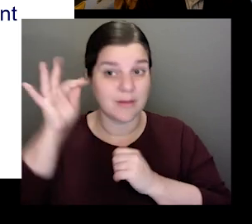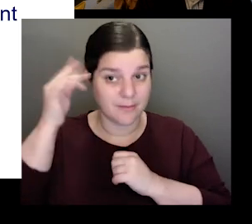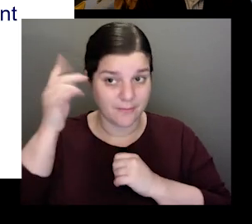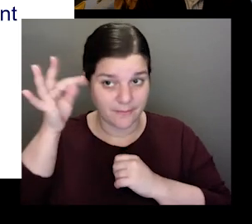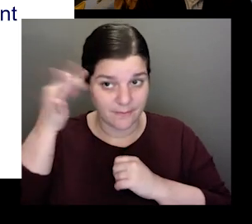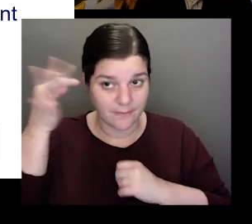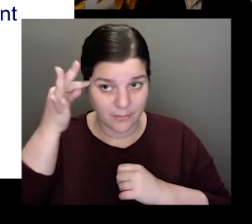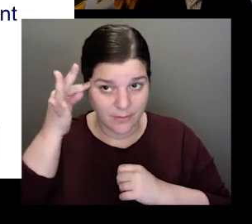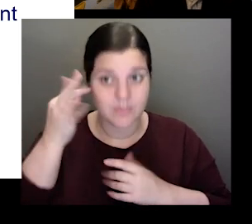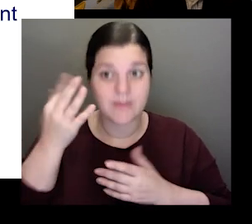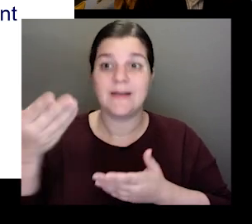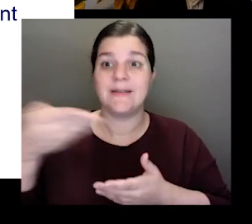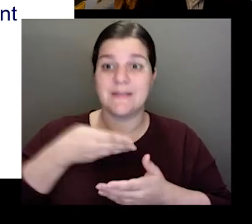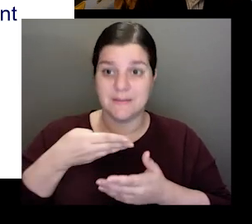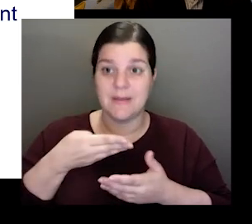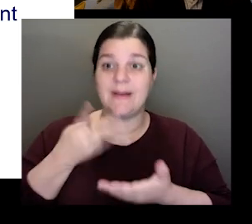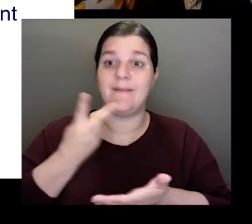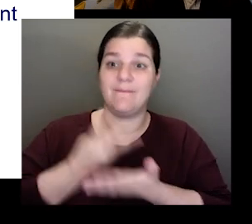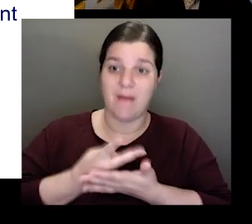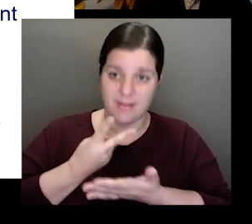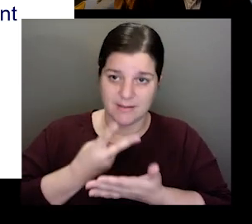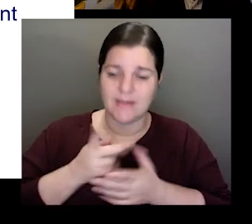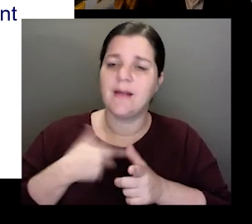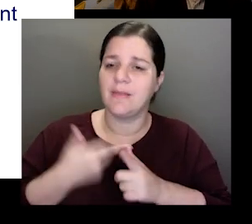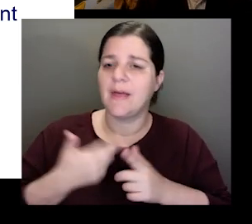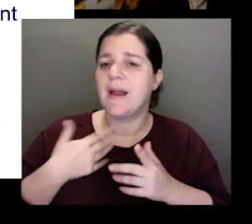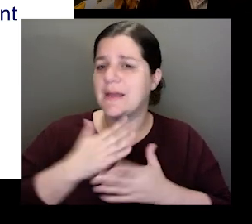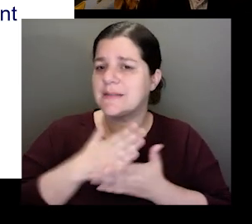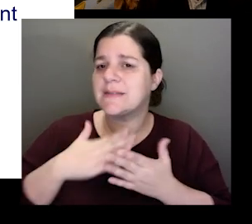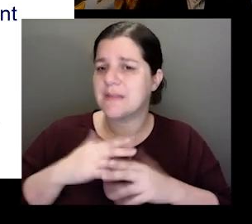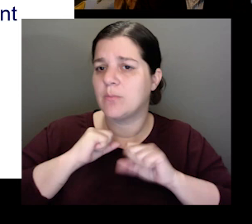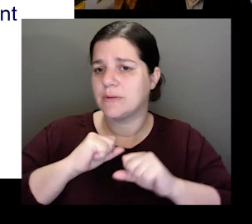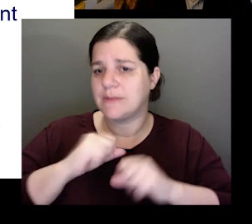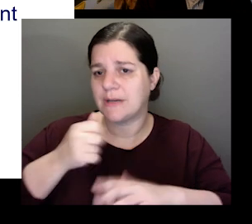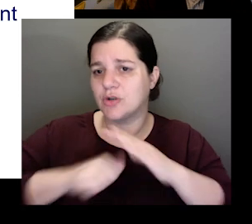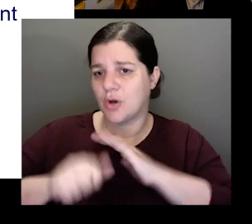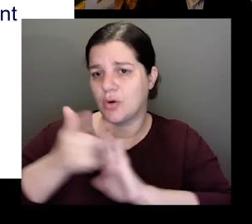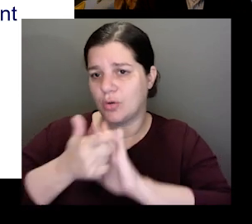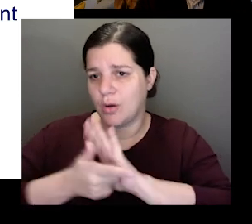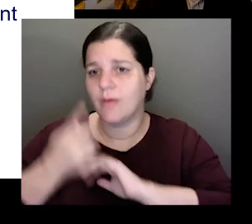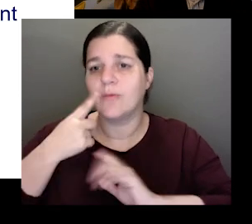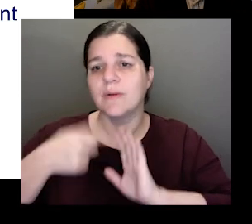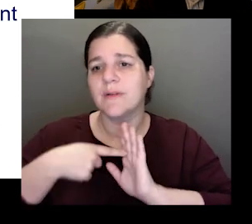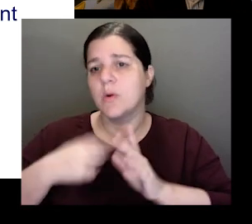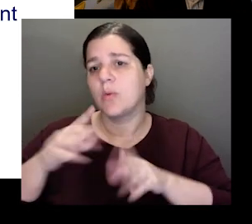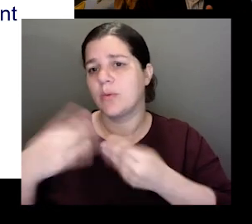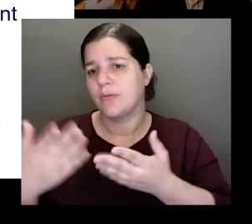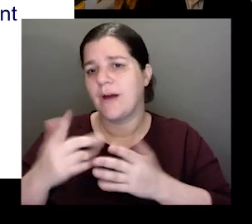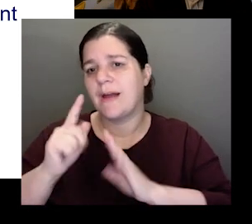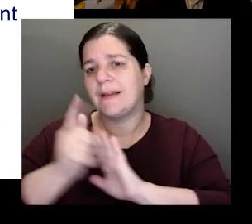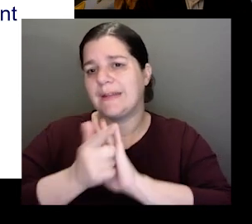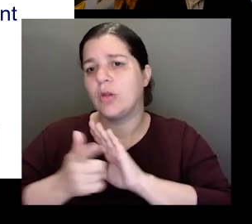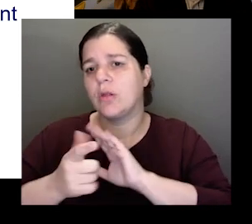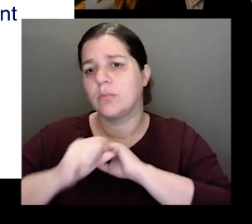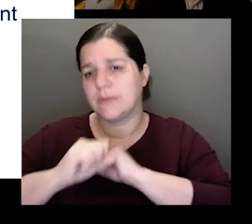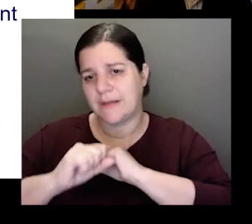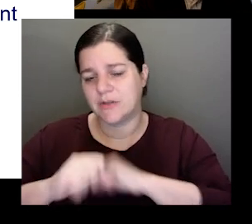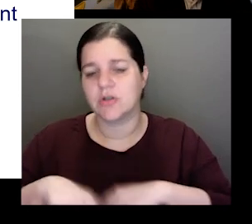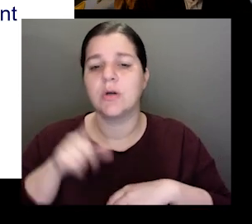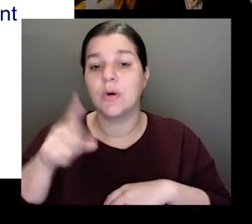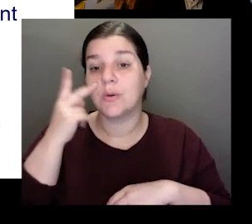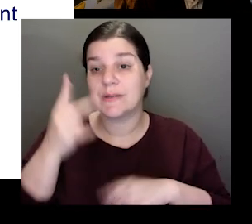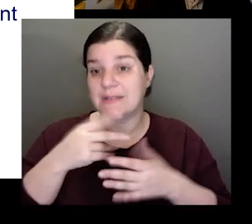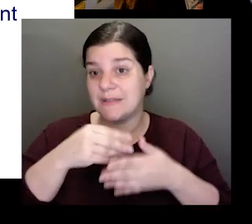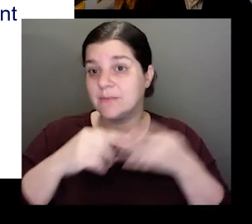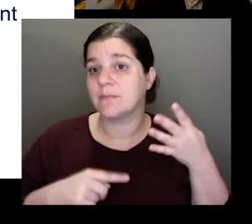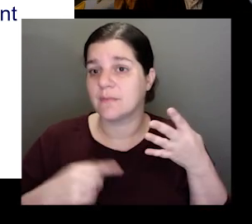submit it and it's validated, it has certain protections under law. So we say these are legal protections. Obviously, you see them there. The